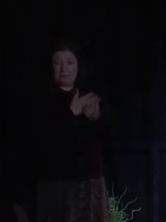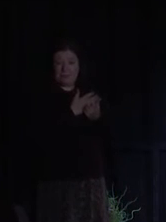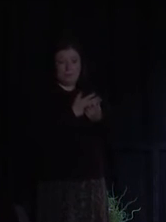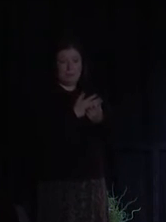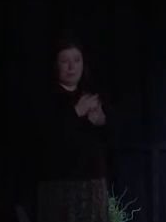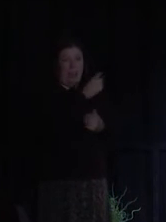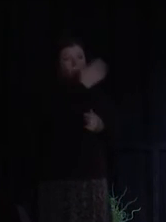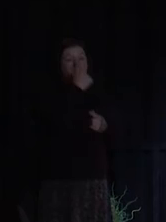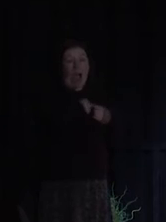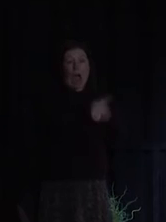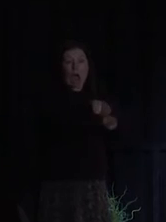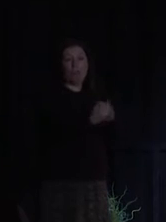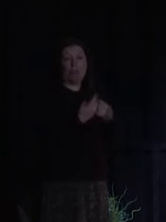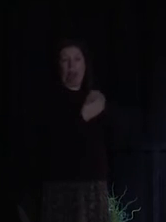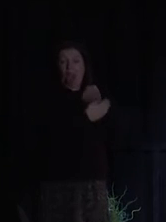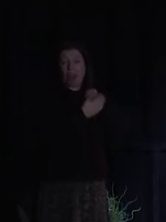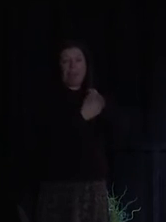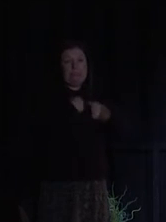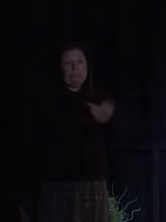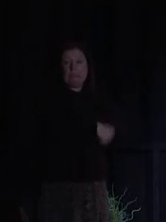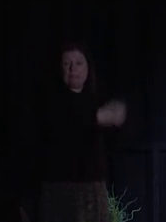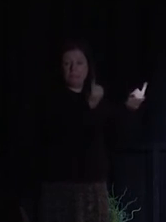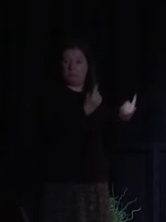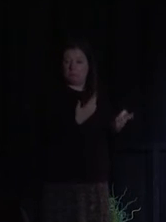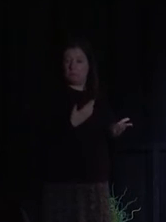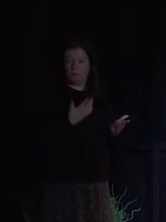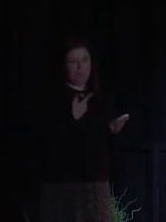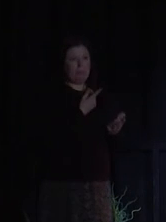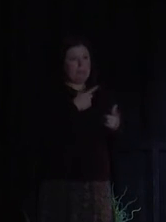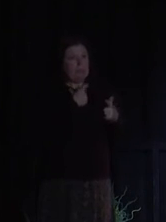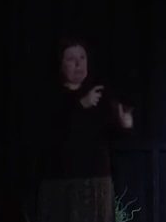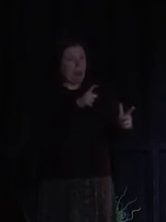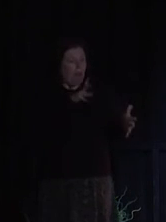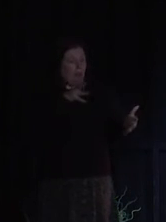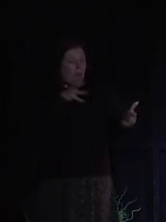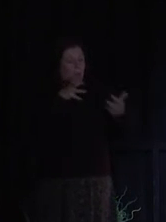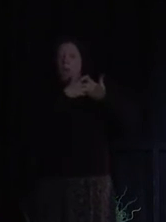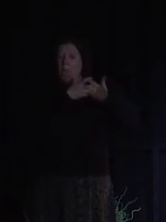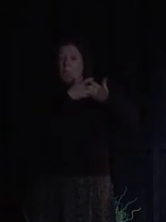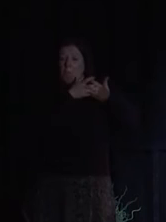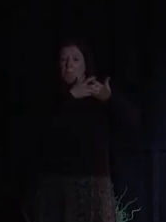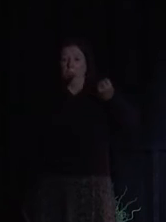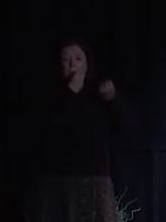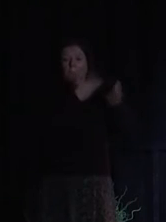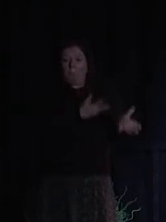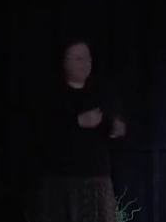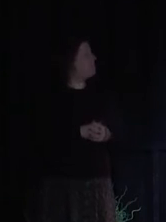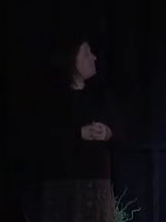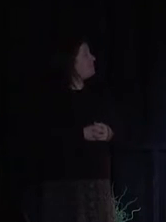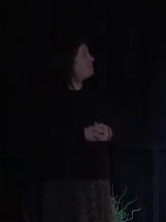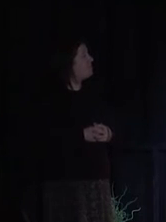apart, age, ethnicity, all the rest of it, and we just so connected as they did with all the audience. God, it's a beautiful